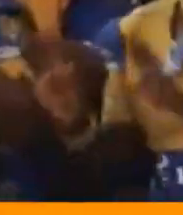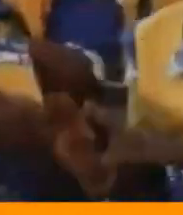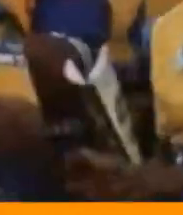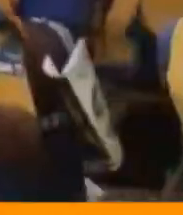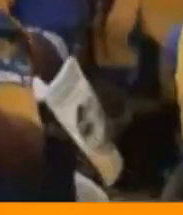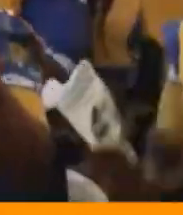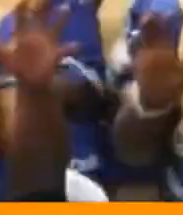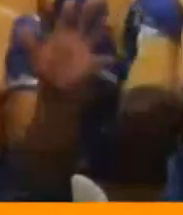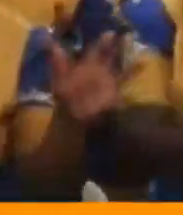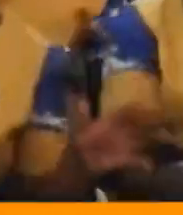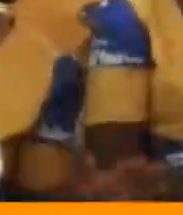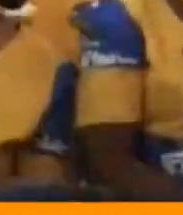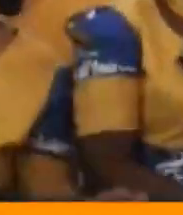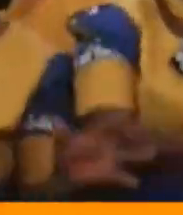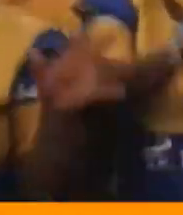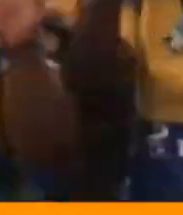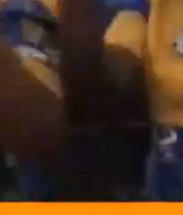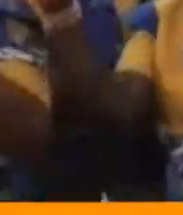remember